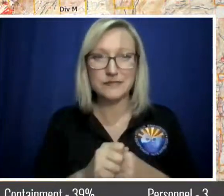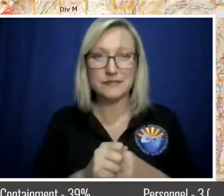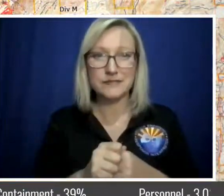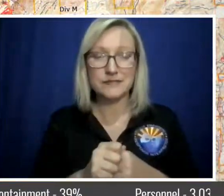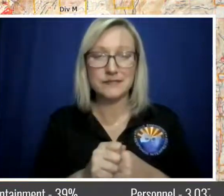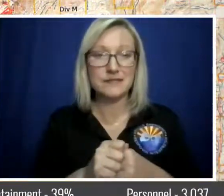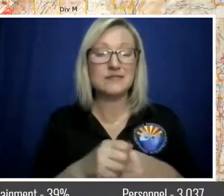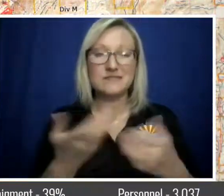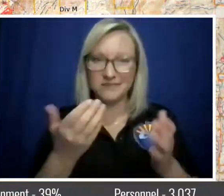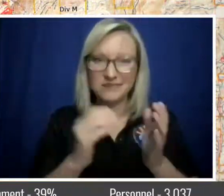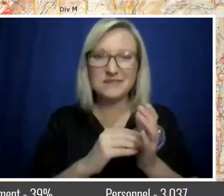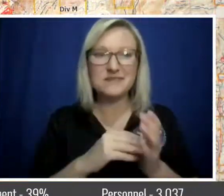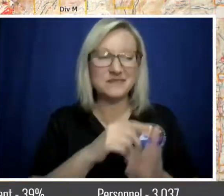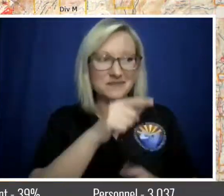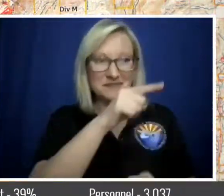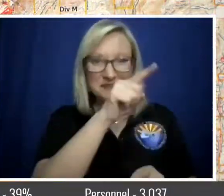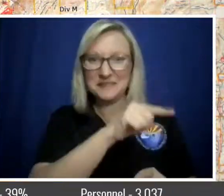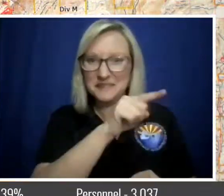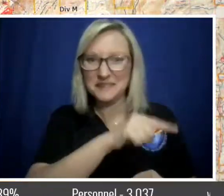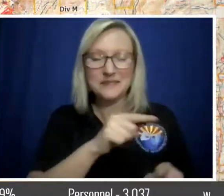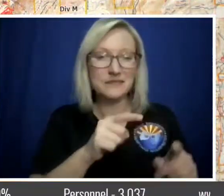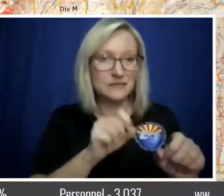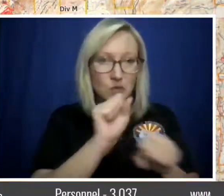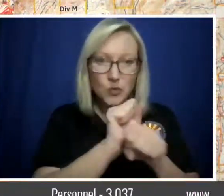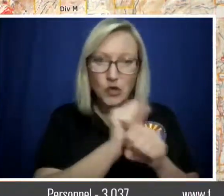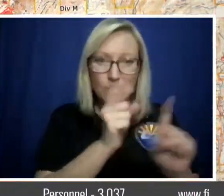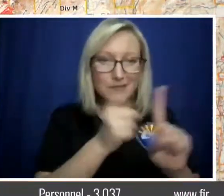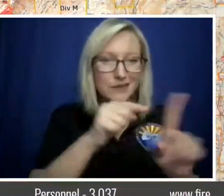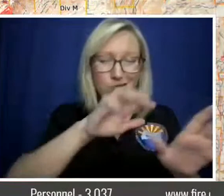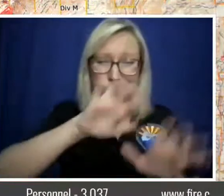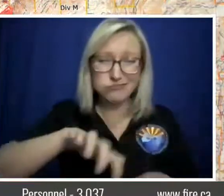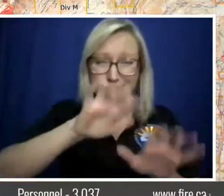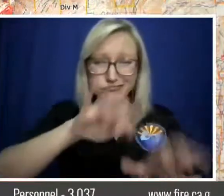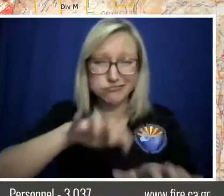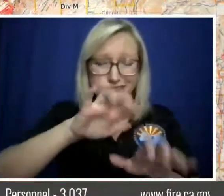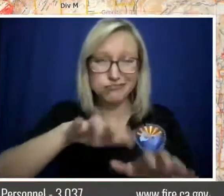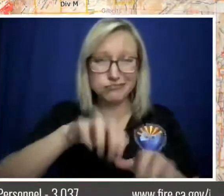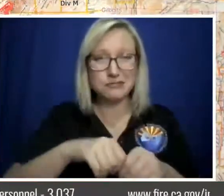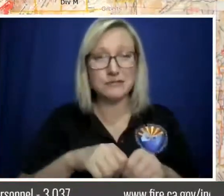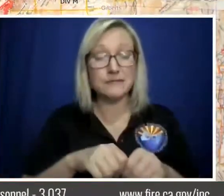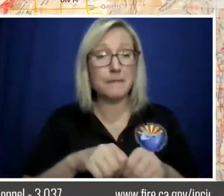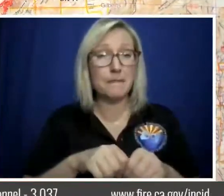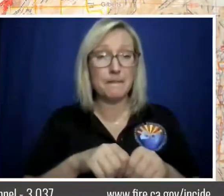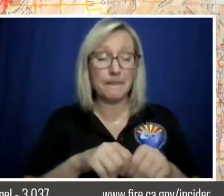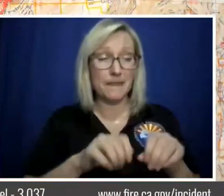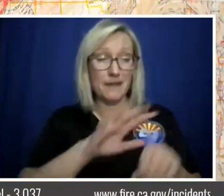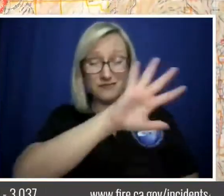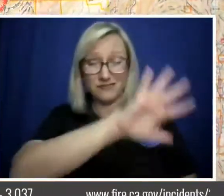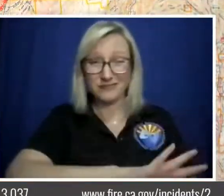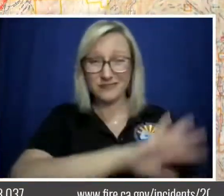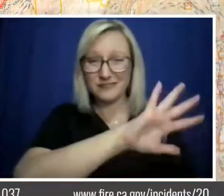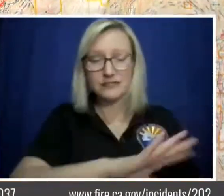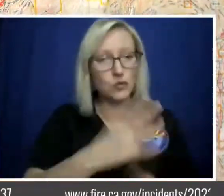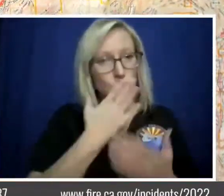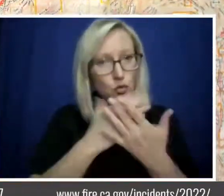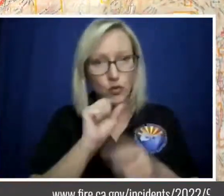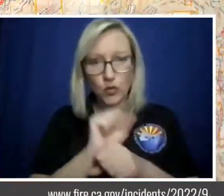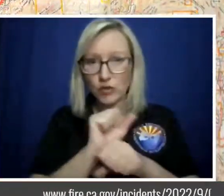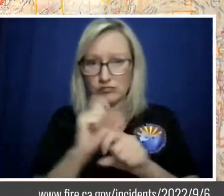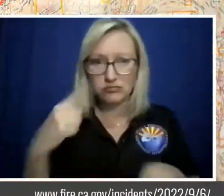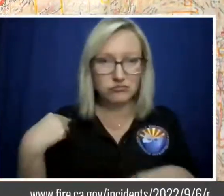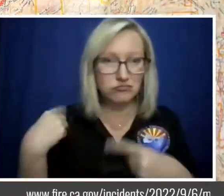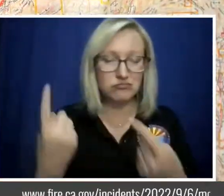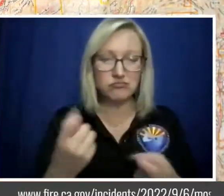rain got too intense. And then from south, from there, just really good work all the way across the fire here, making sure that have